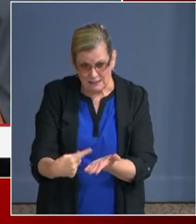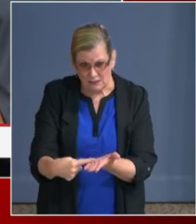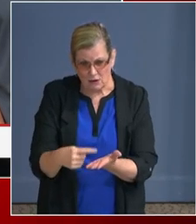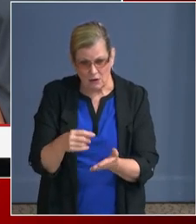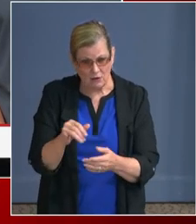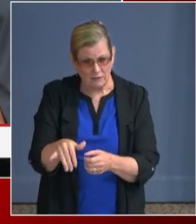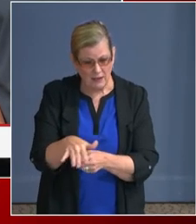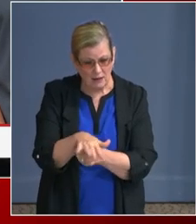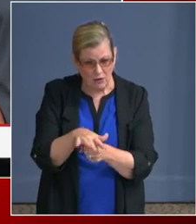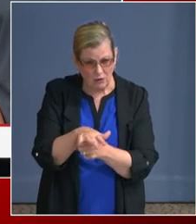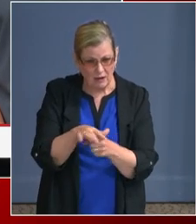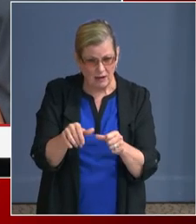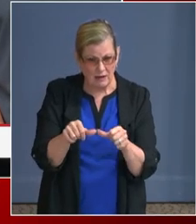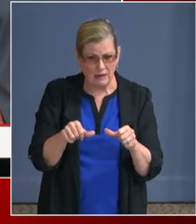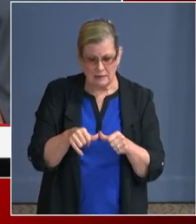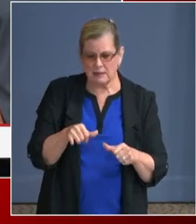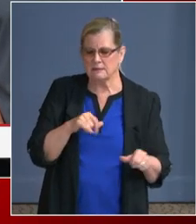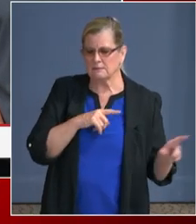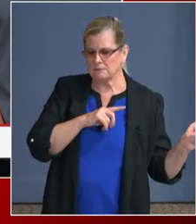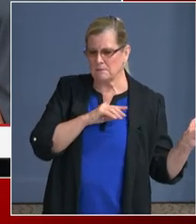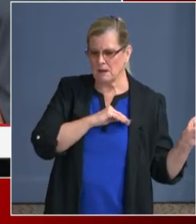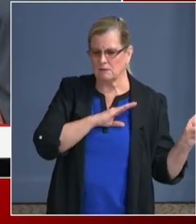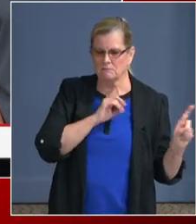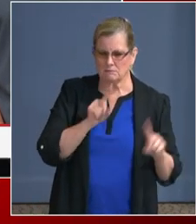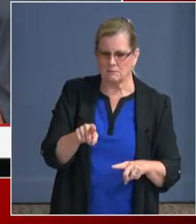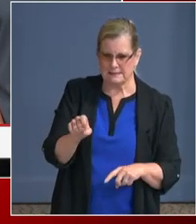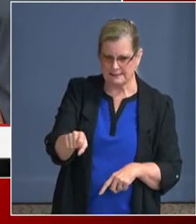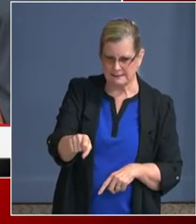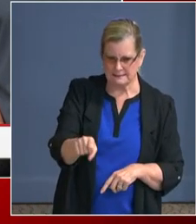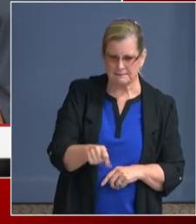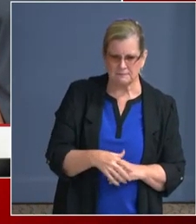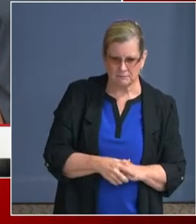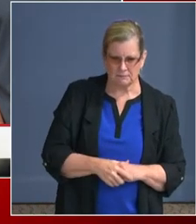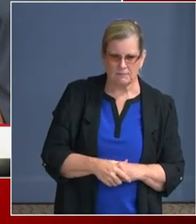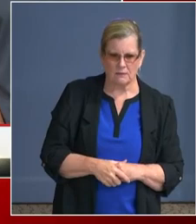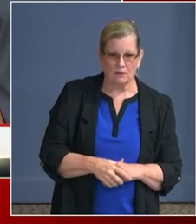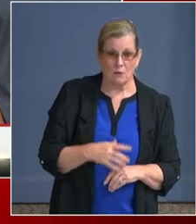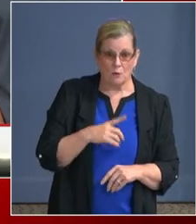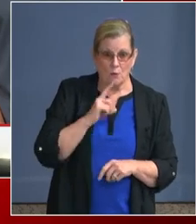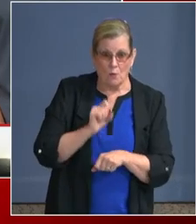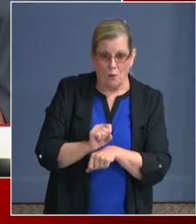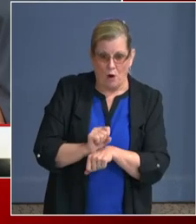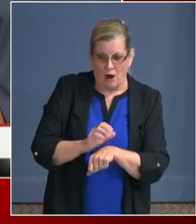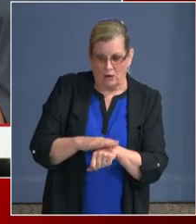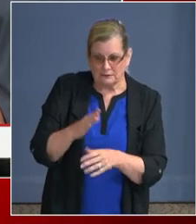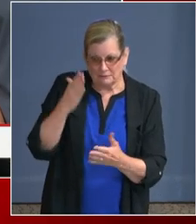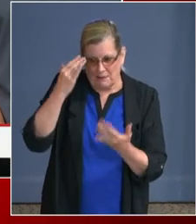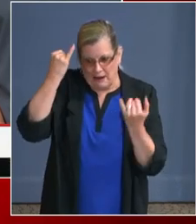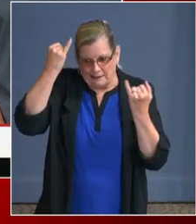local level? Yes, it is. We're working on some ideas.